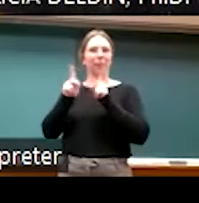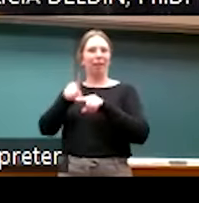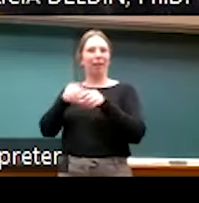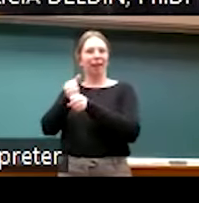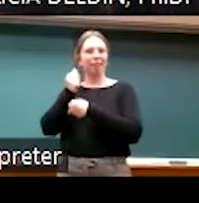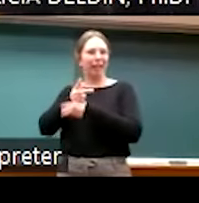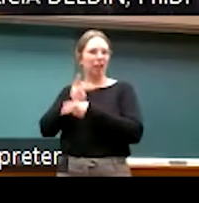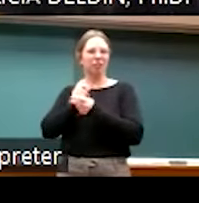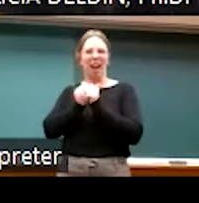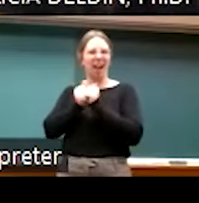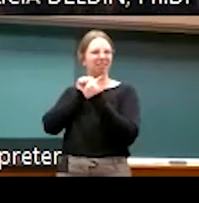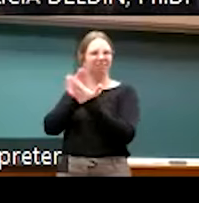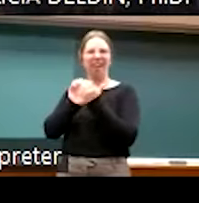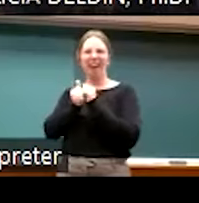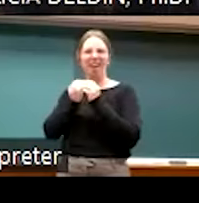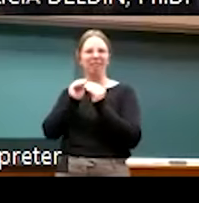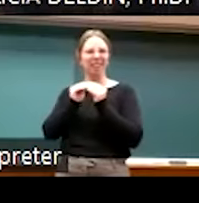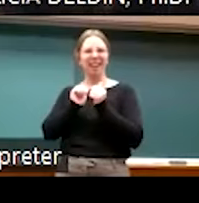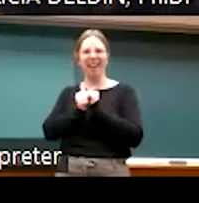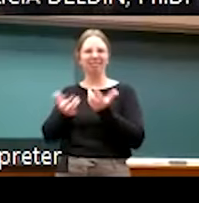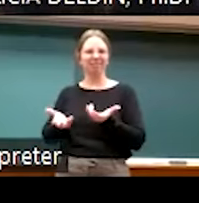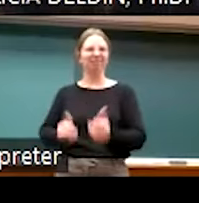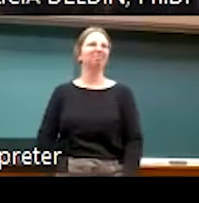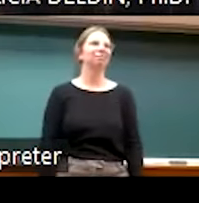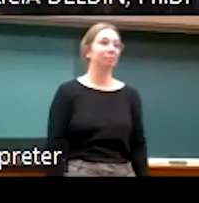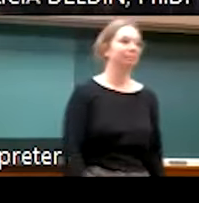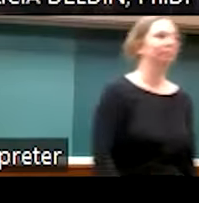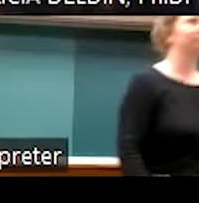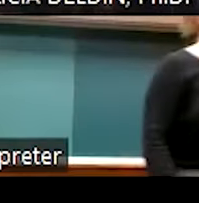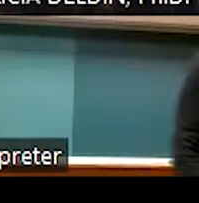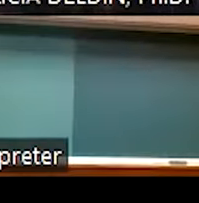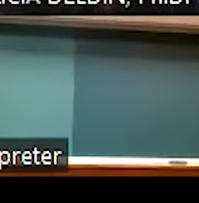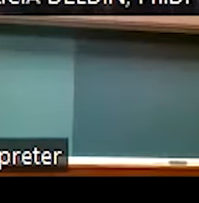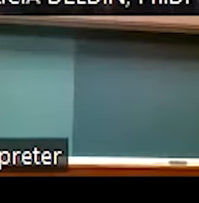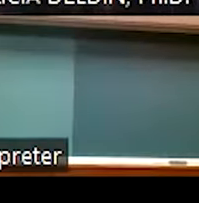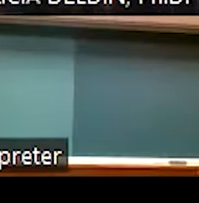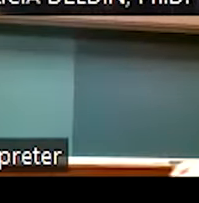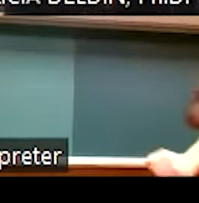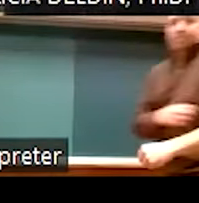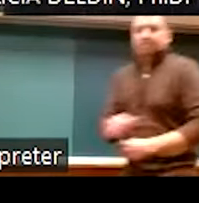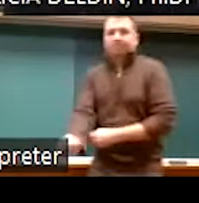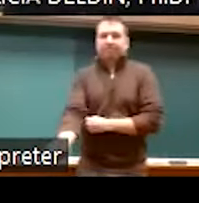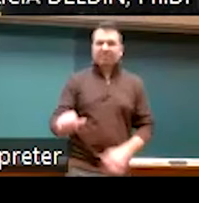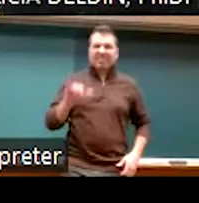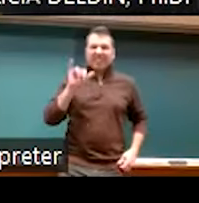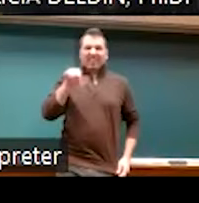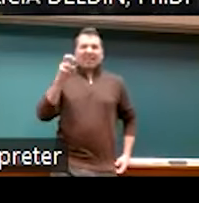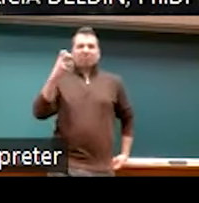A's. And it's a kind of a funny sort of aha moment. I was literally sitting in a Weight Watchers